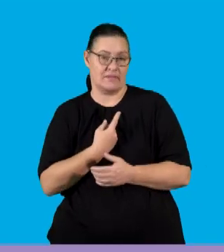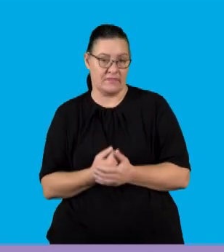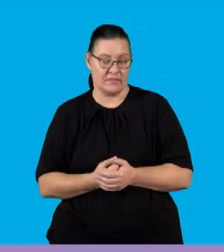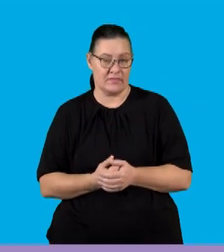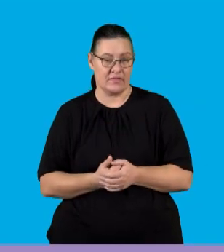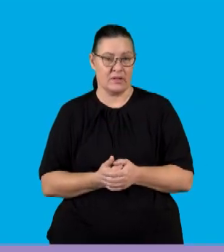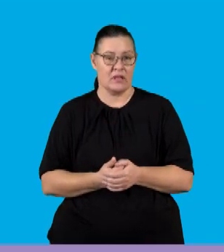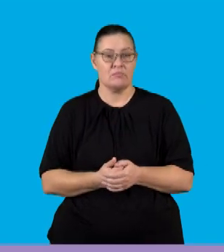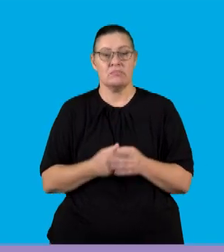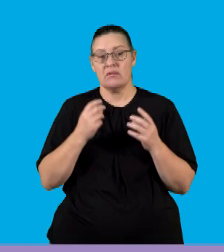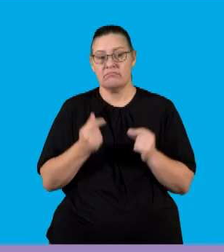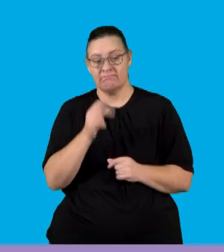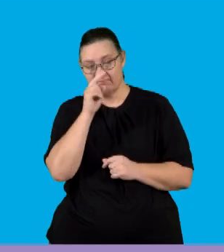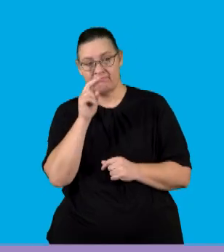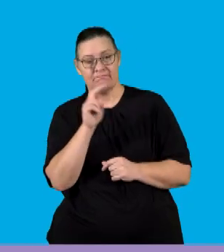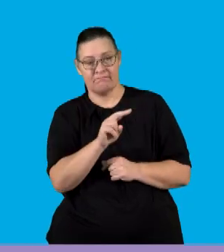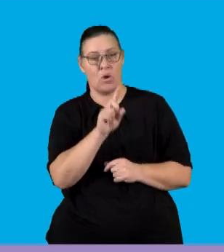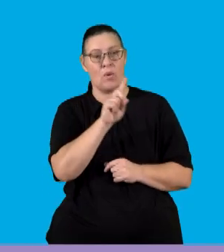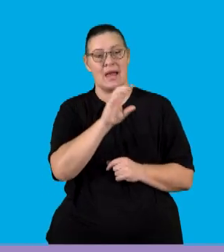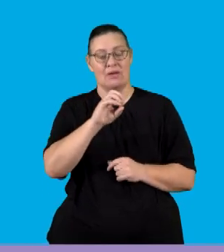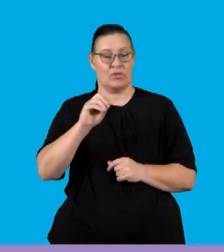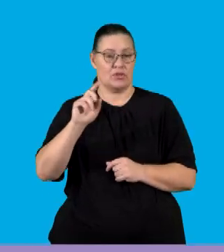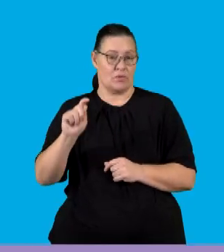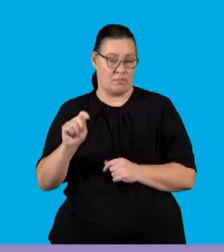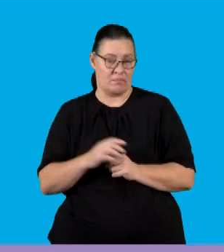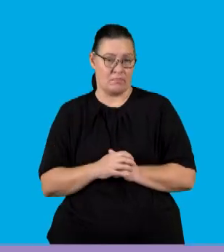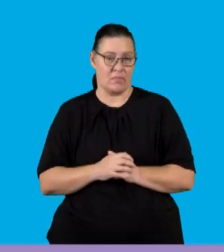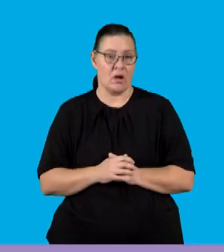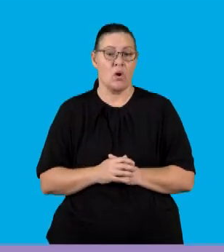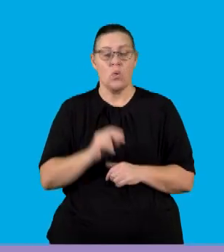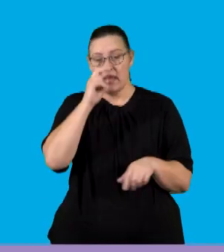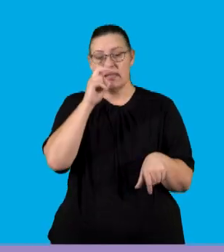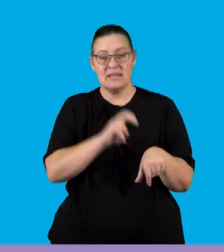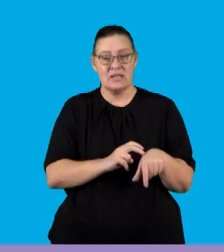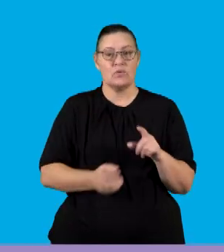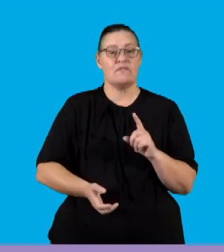term itself? Let's quickly go and find that 100th term. But of course,